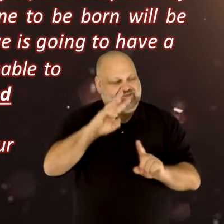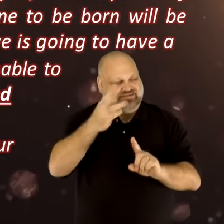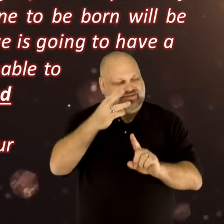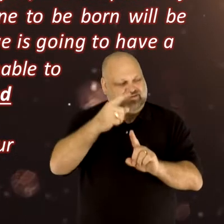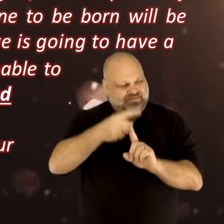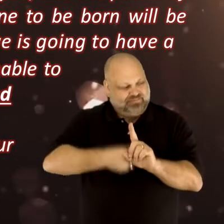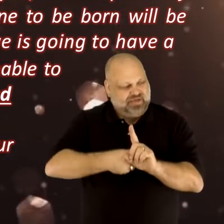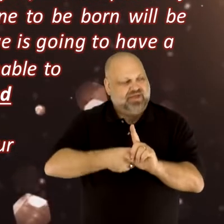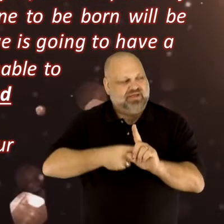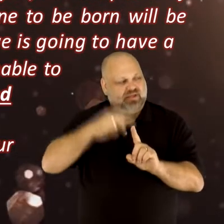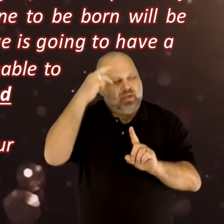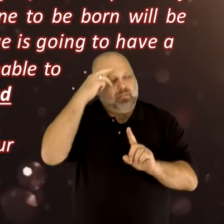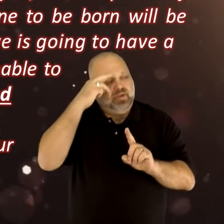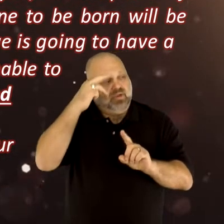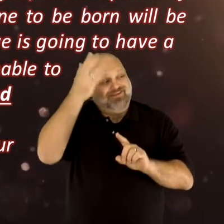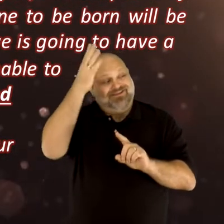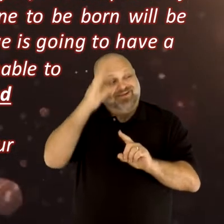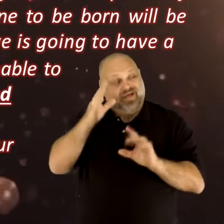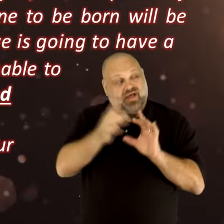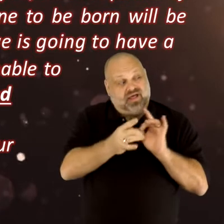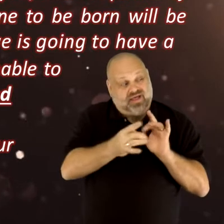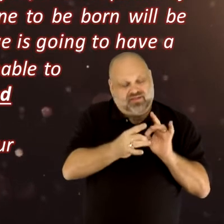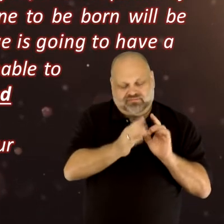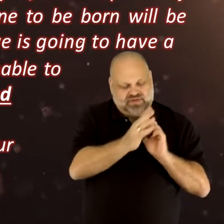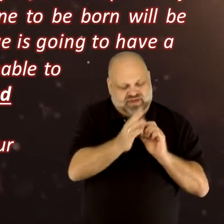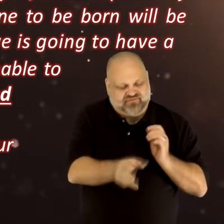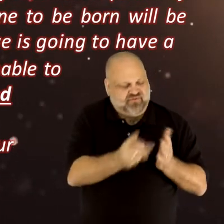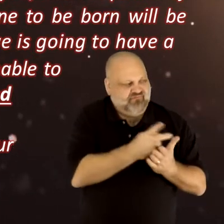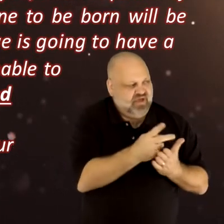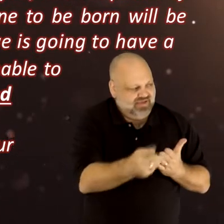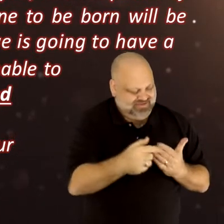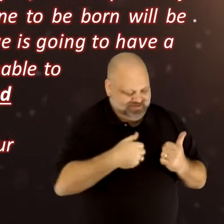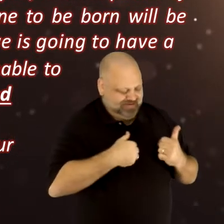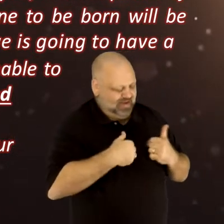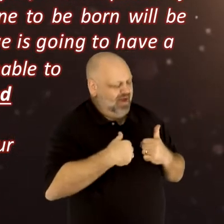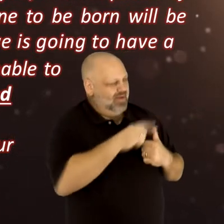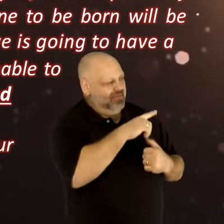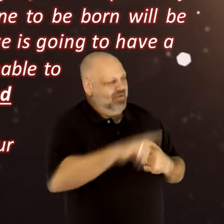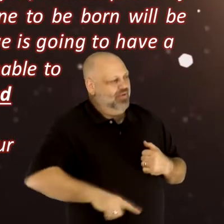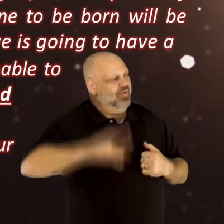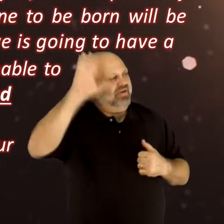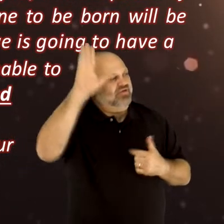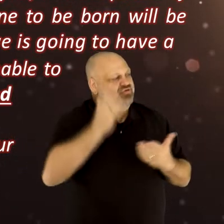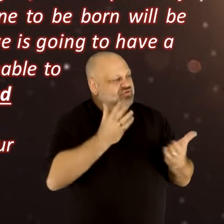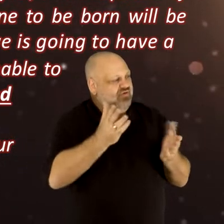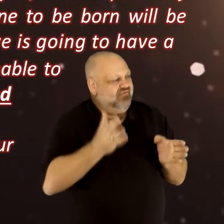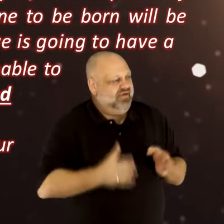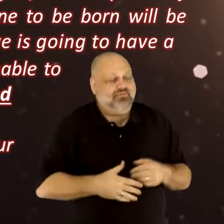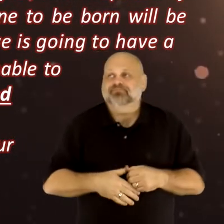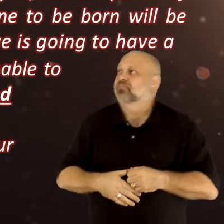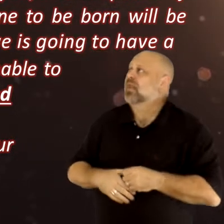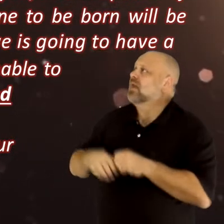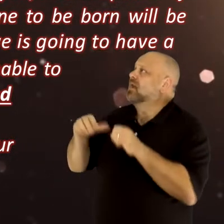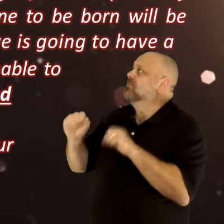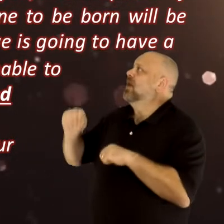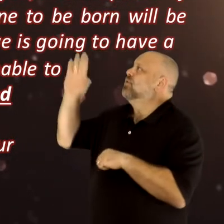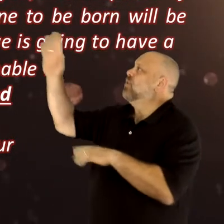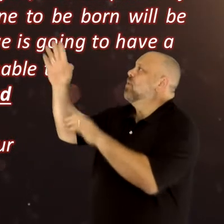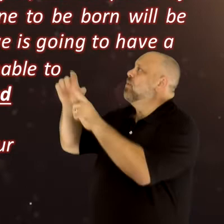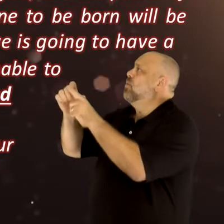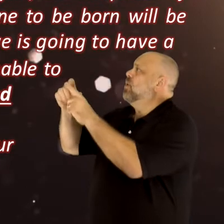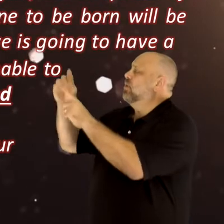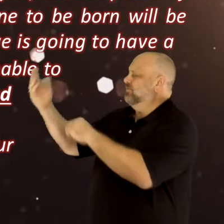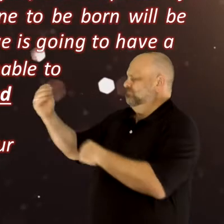God will ever fail. I am the Lord's servant." And Mary answered, "May your word to